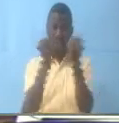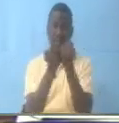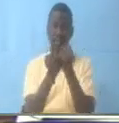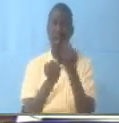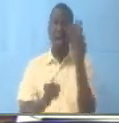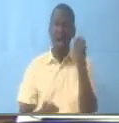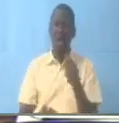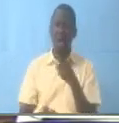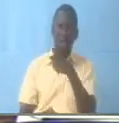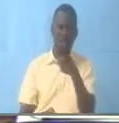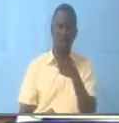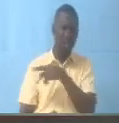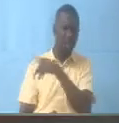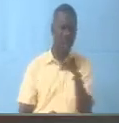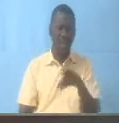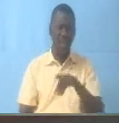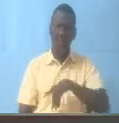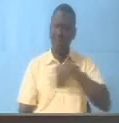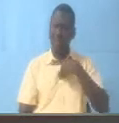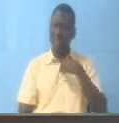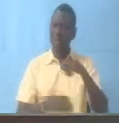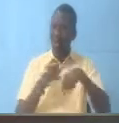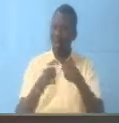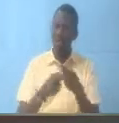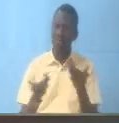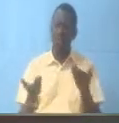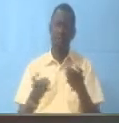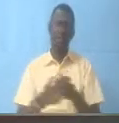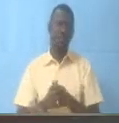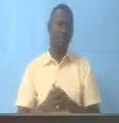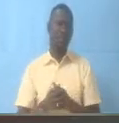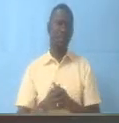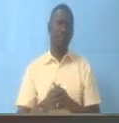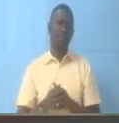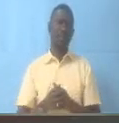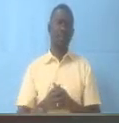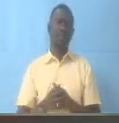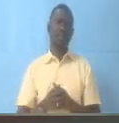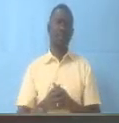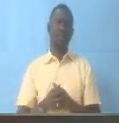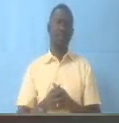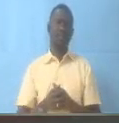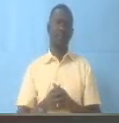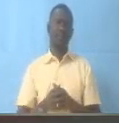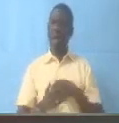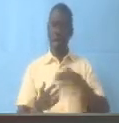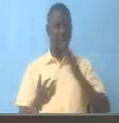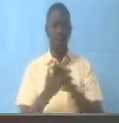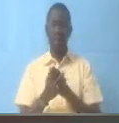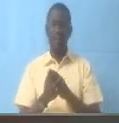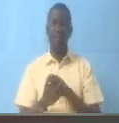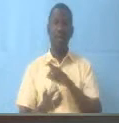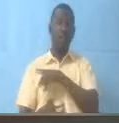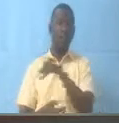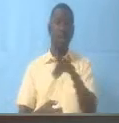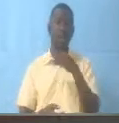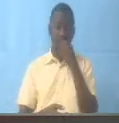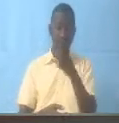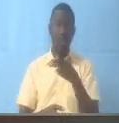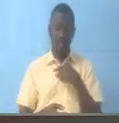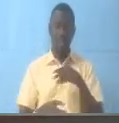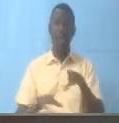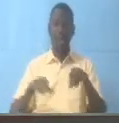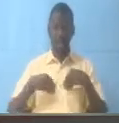loolu. Believe they said they accepted the report, but they were not happy with some of the